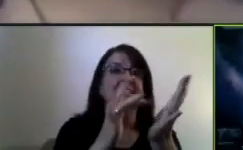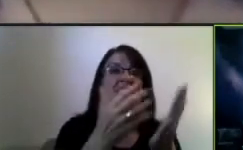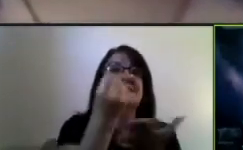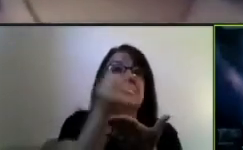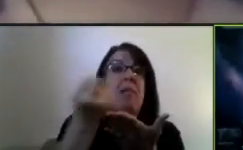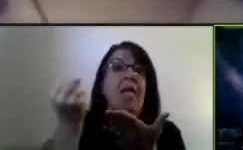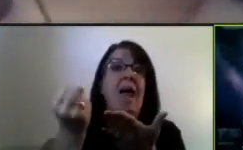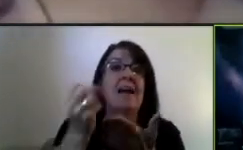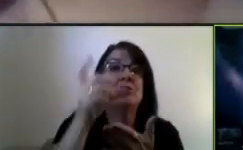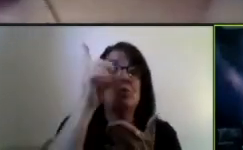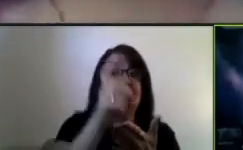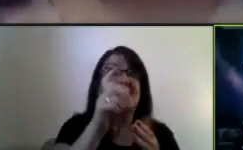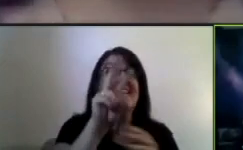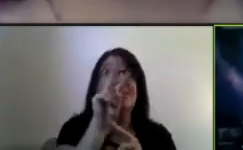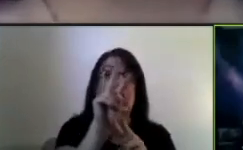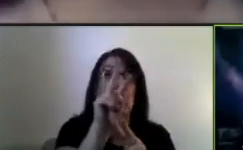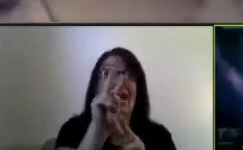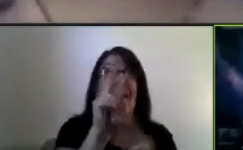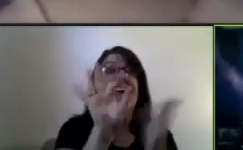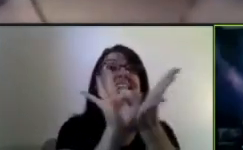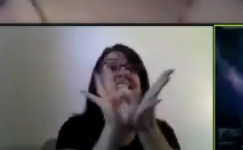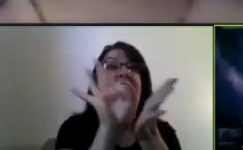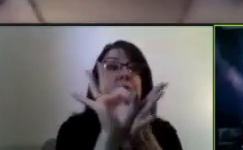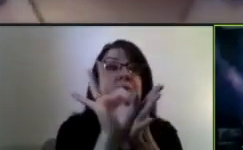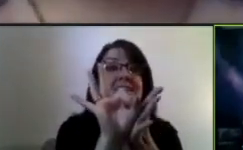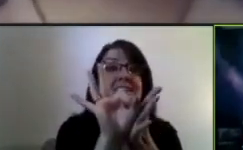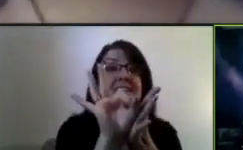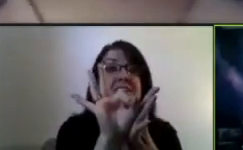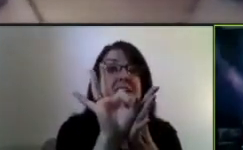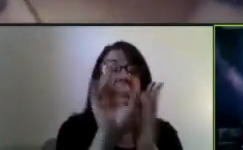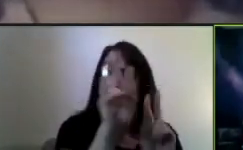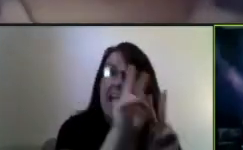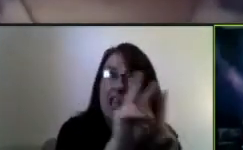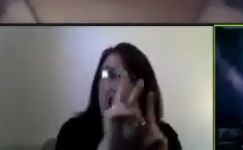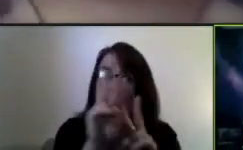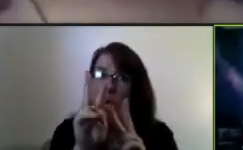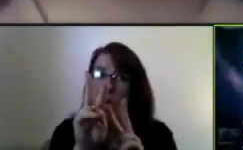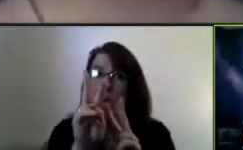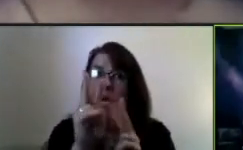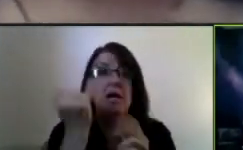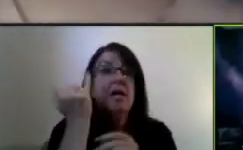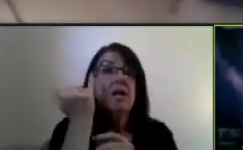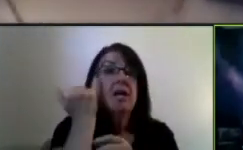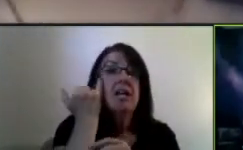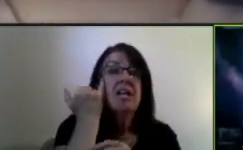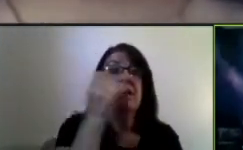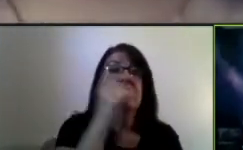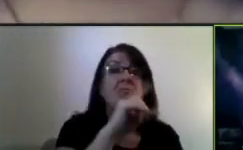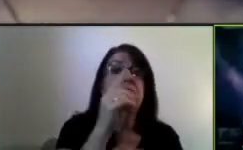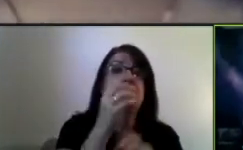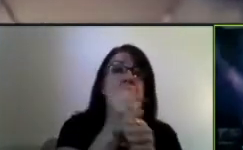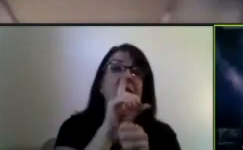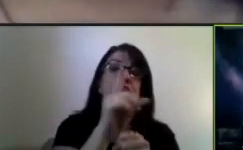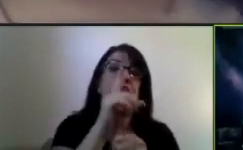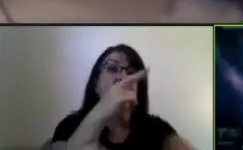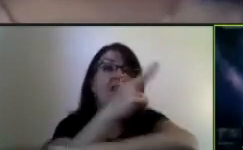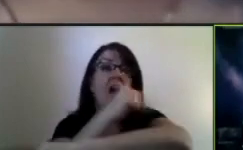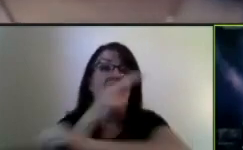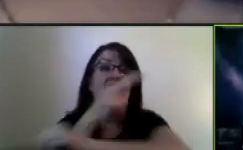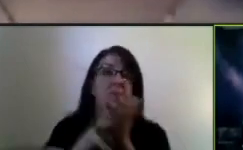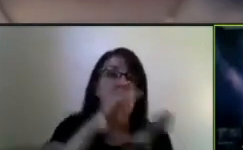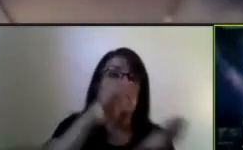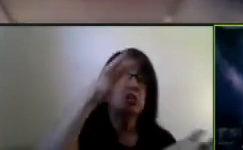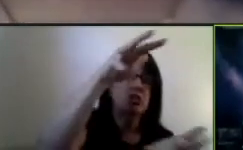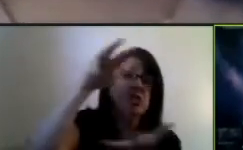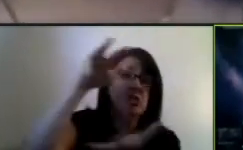need that to see in the future if this happens again or something else happens, that our hospitals are stocked, that they're ready to serve and they can